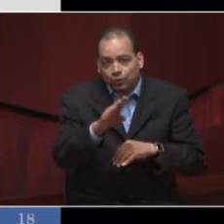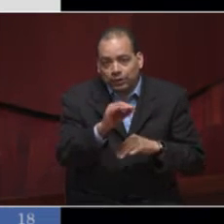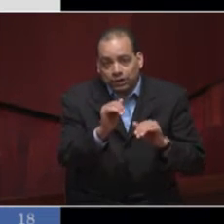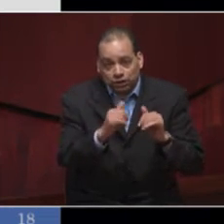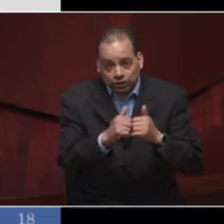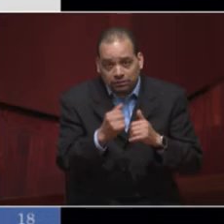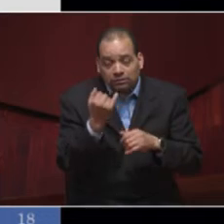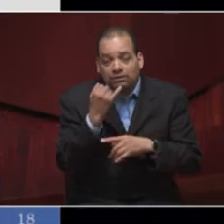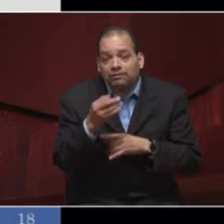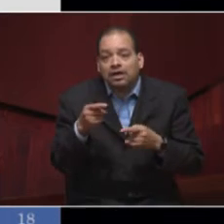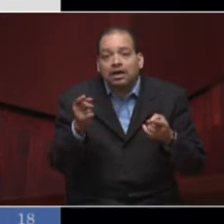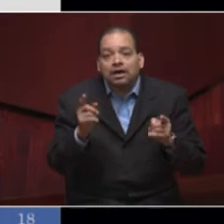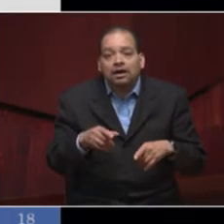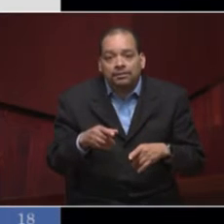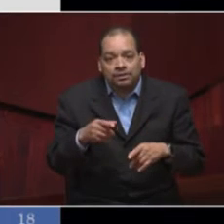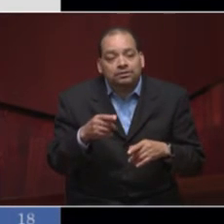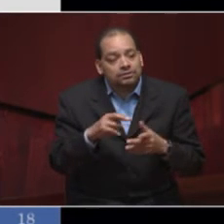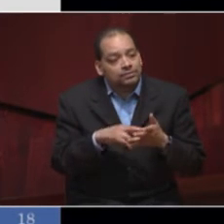does,